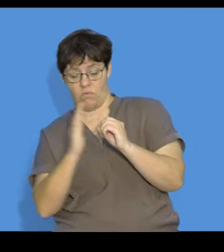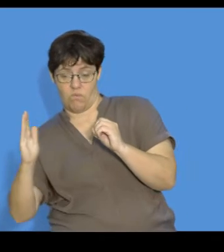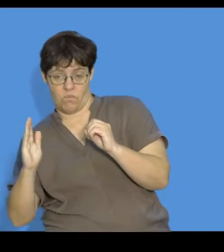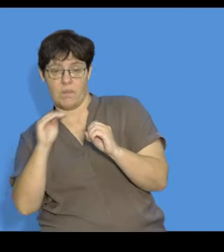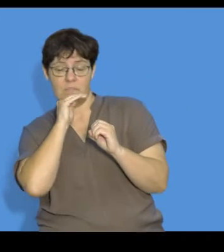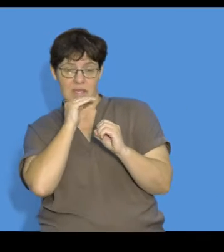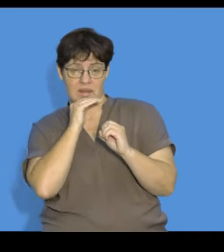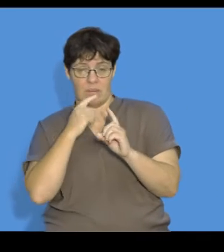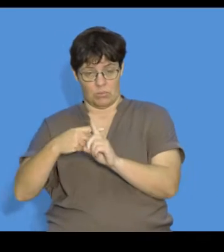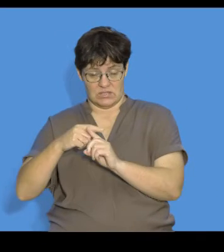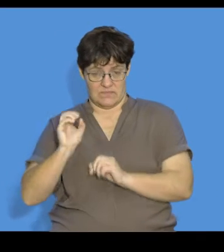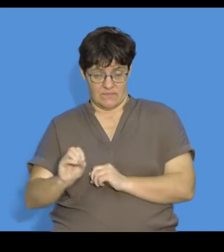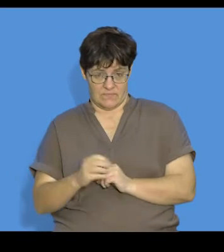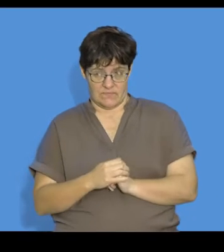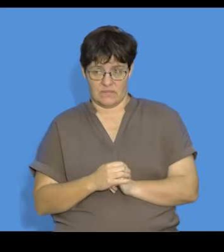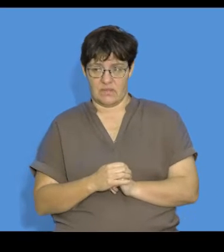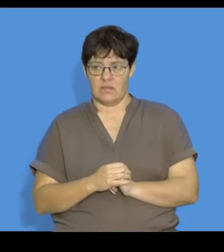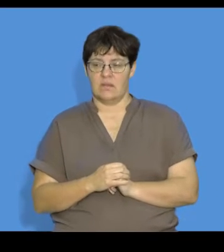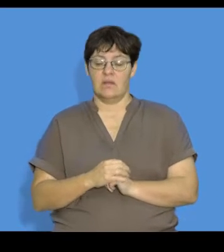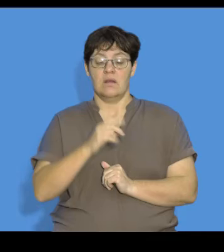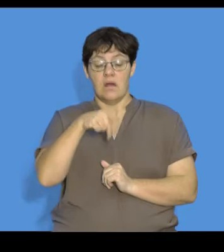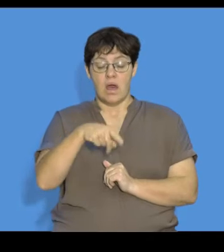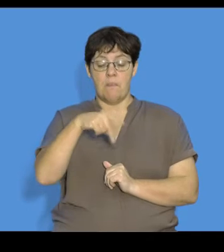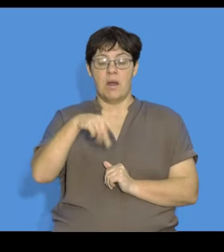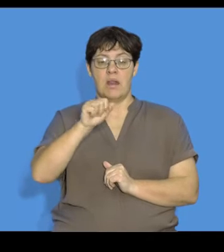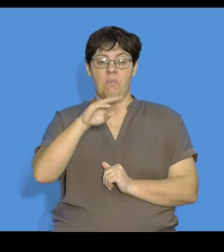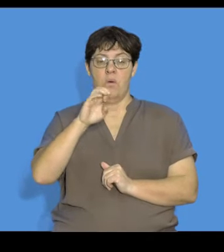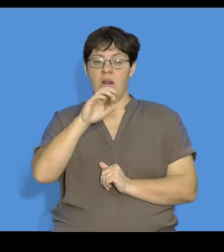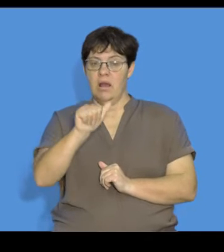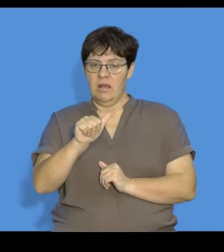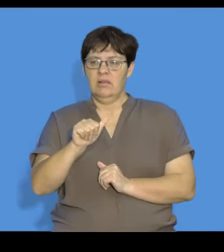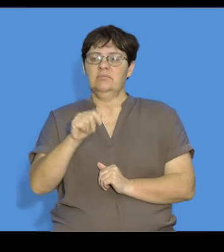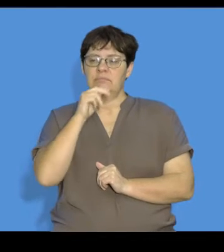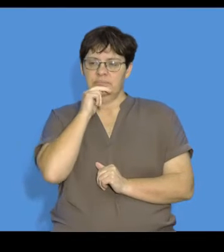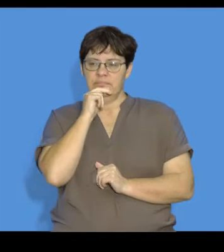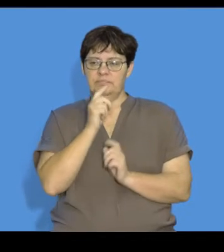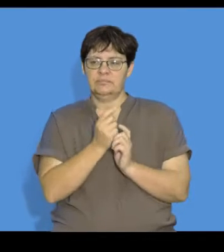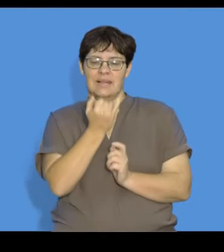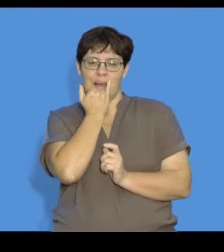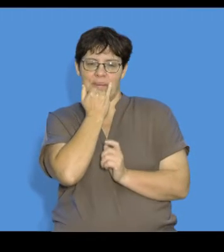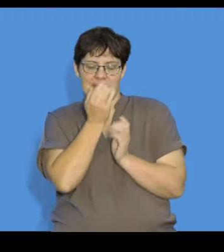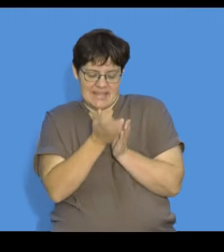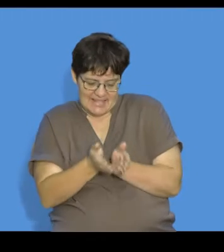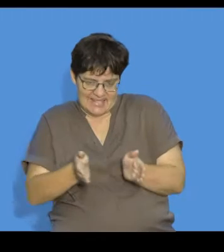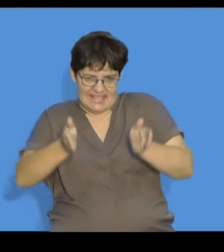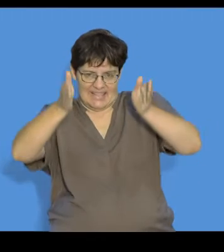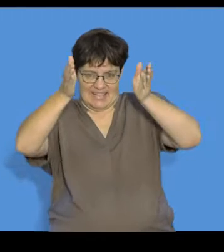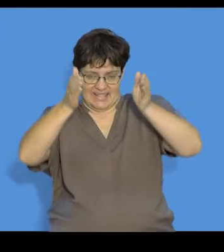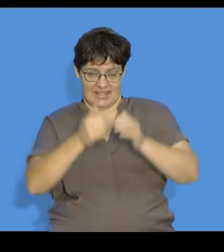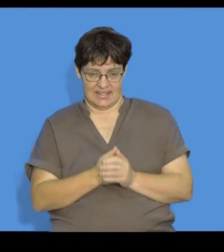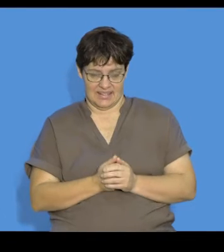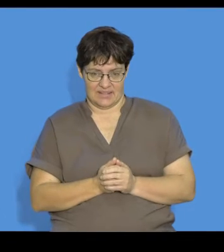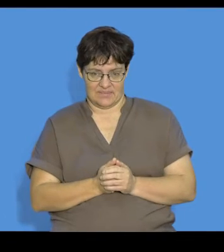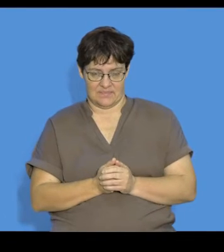positive, right? Therefore, the parabola will then be concave up, which we use a